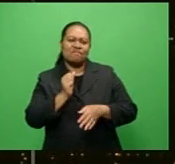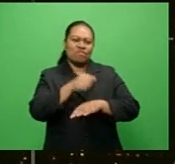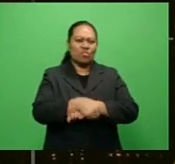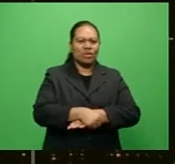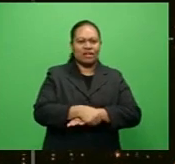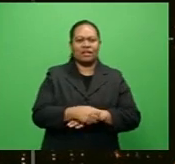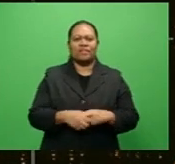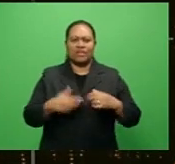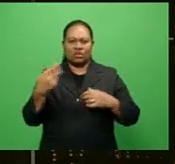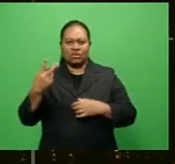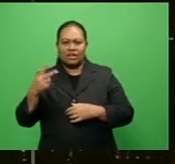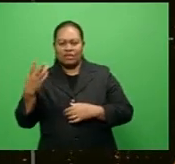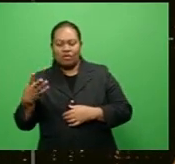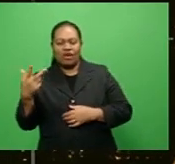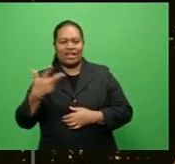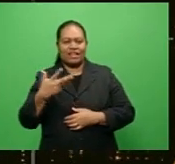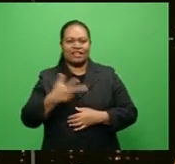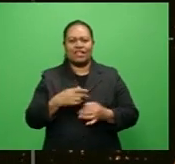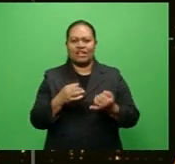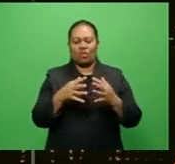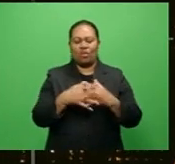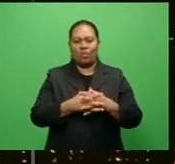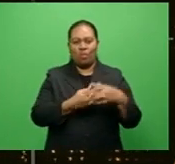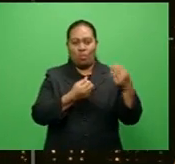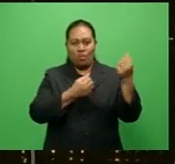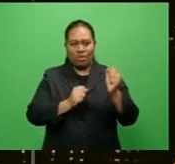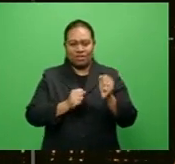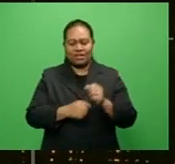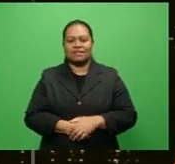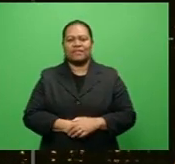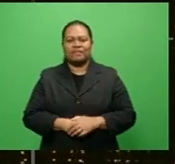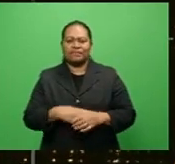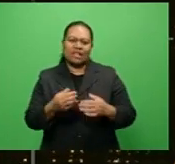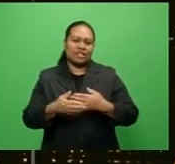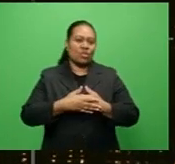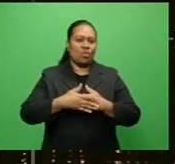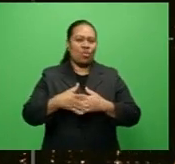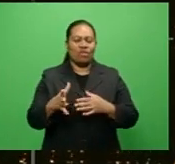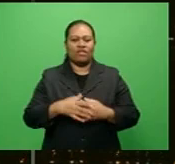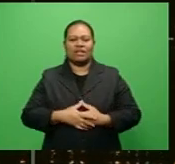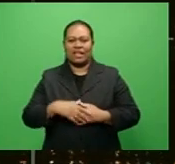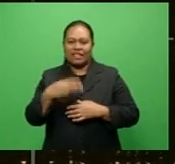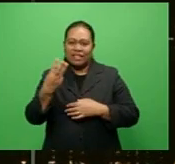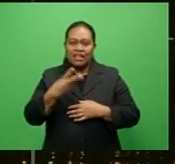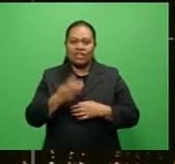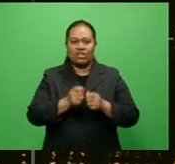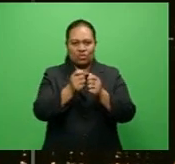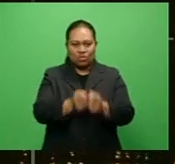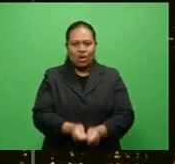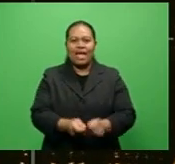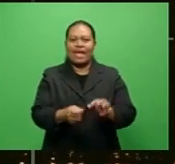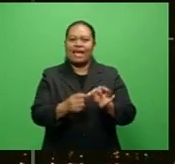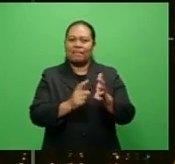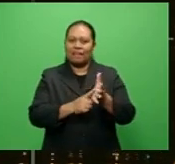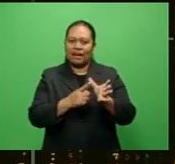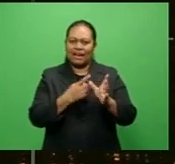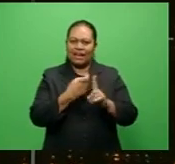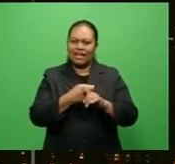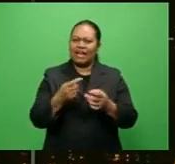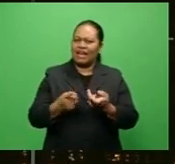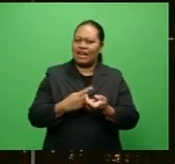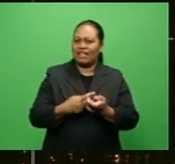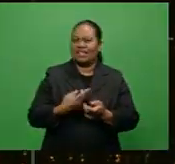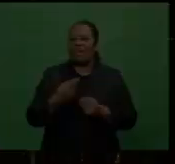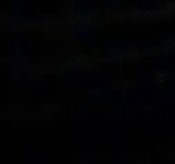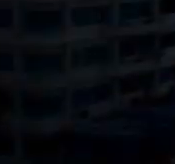over the Warriors last night. Sivo opened the scores in the 4th minute, scoring his 13th try of the season, while Blake scored a try 20 minutes into